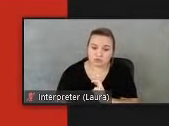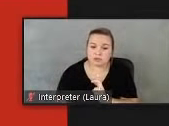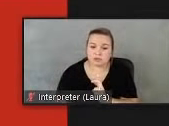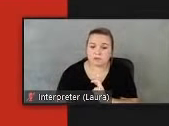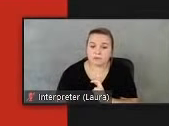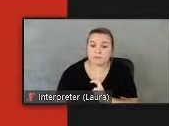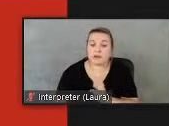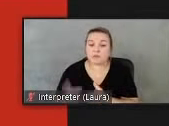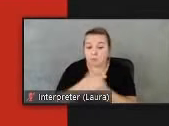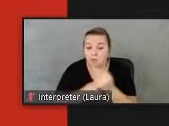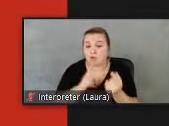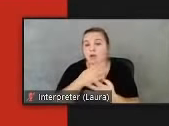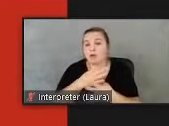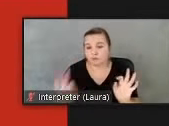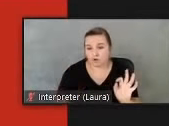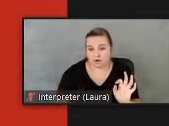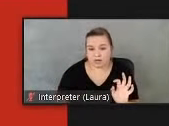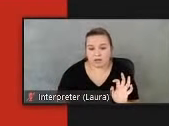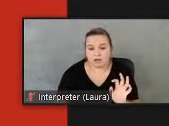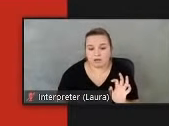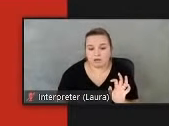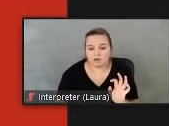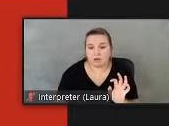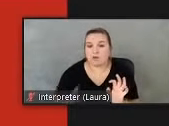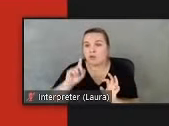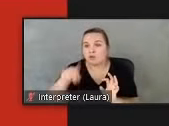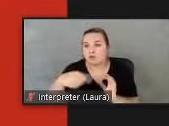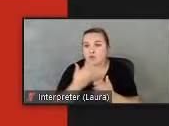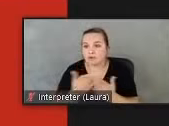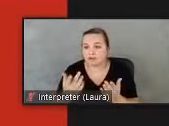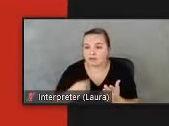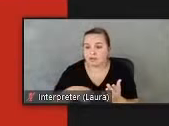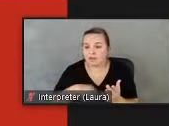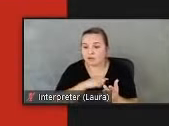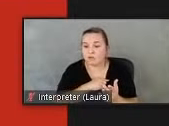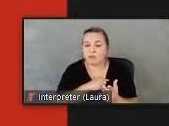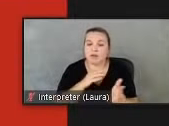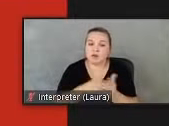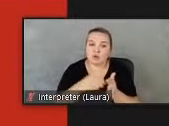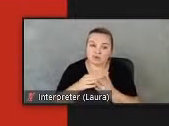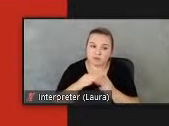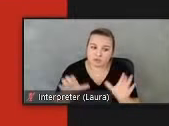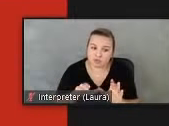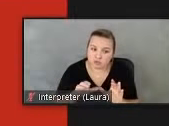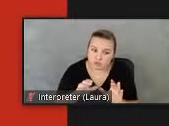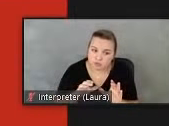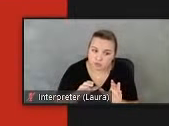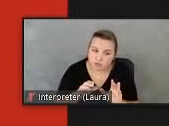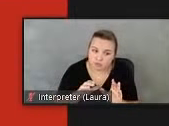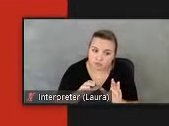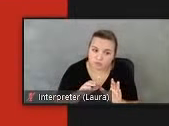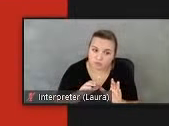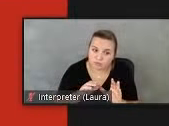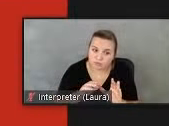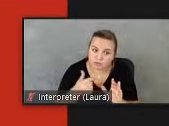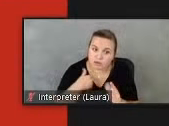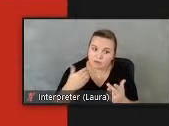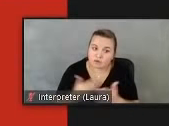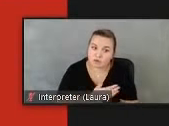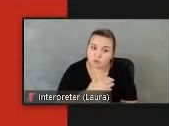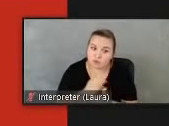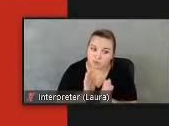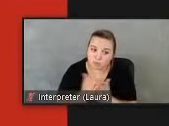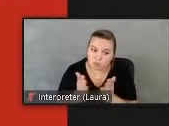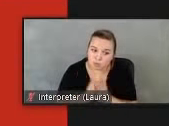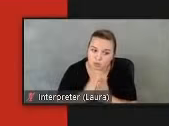free. The only thing we often do push and try to advertise is whenever I have a new book out, I put it out there.